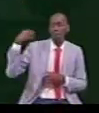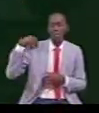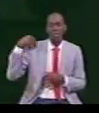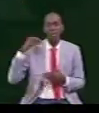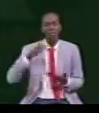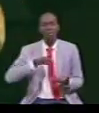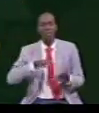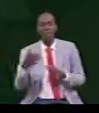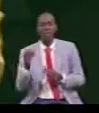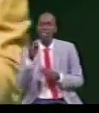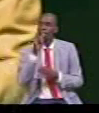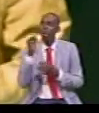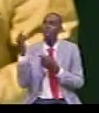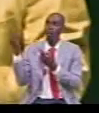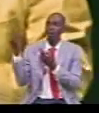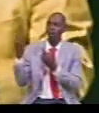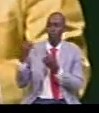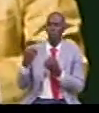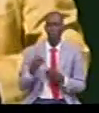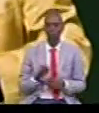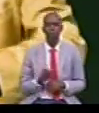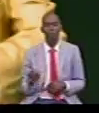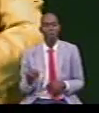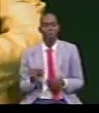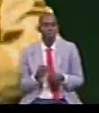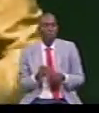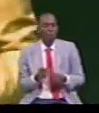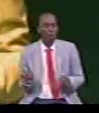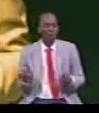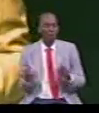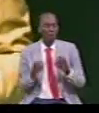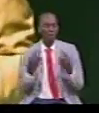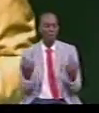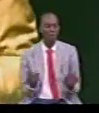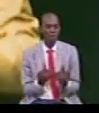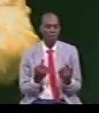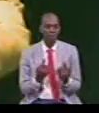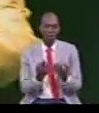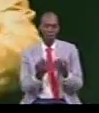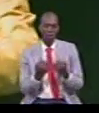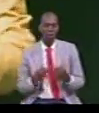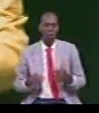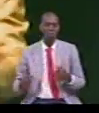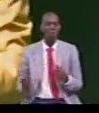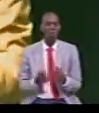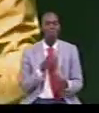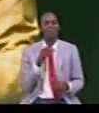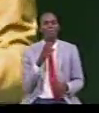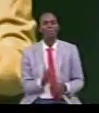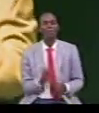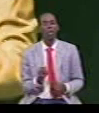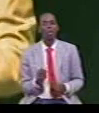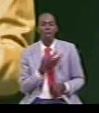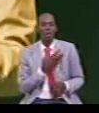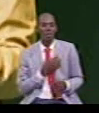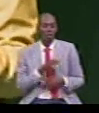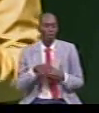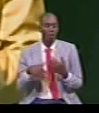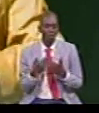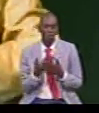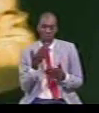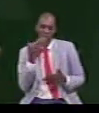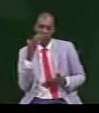is coming. But sin comes ahead, and those evil